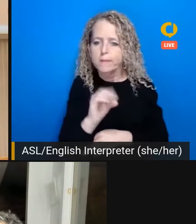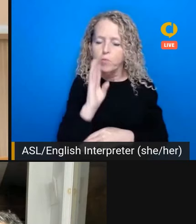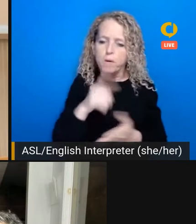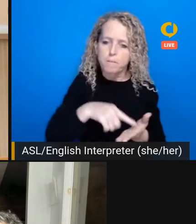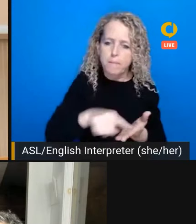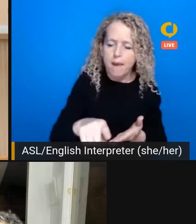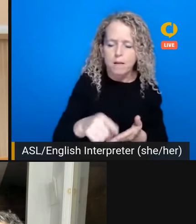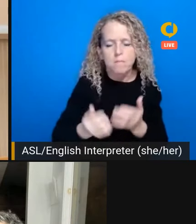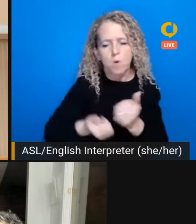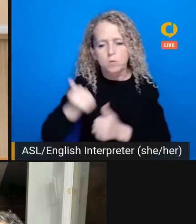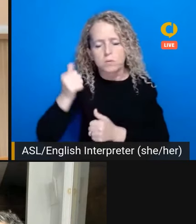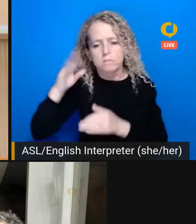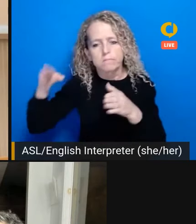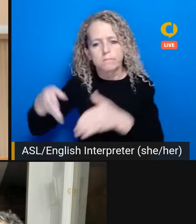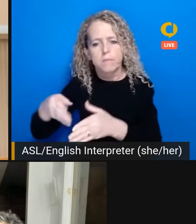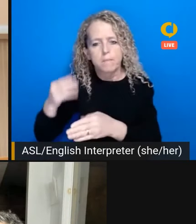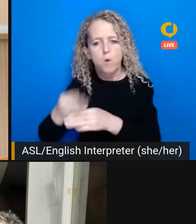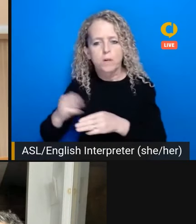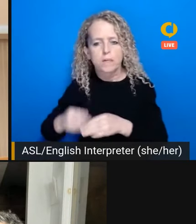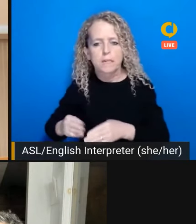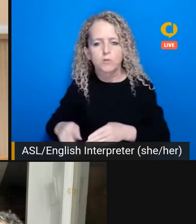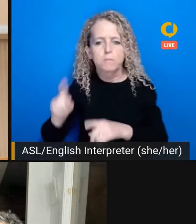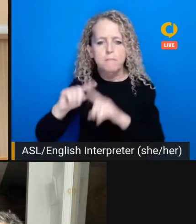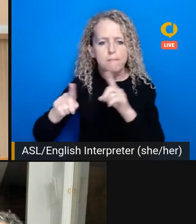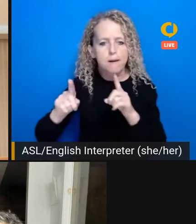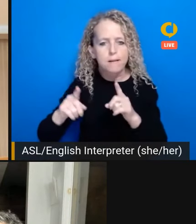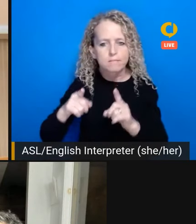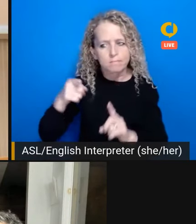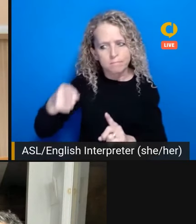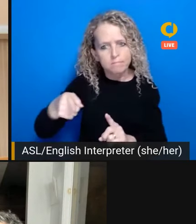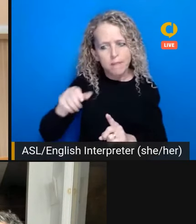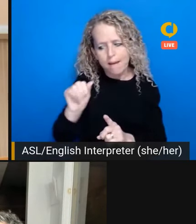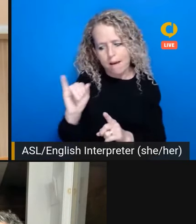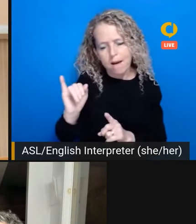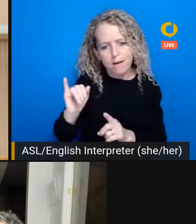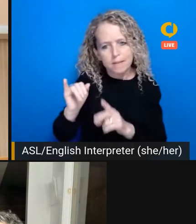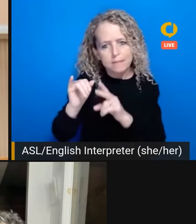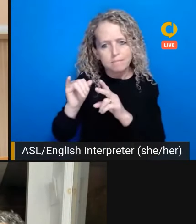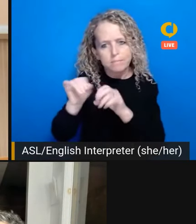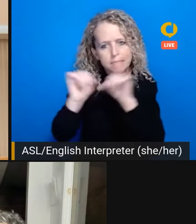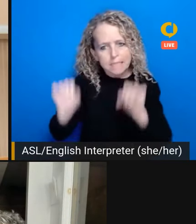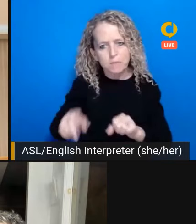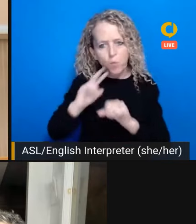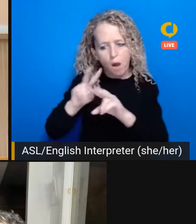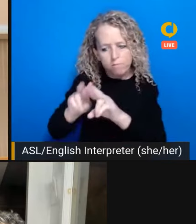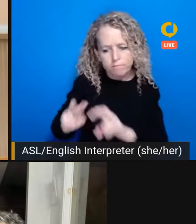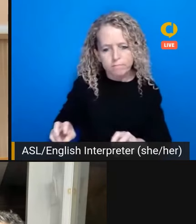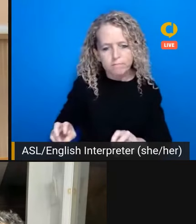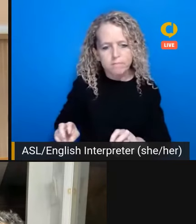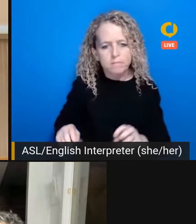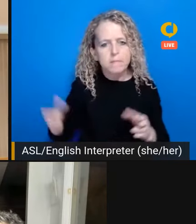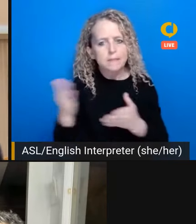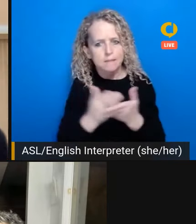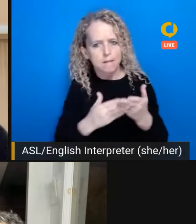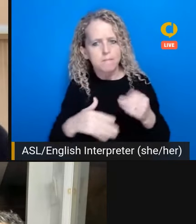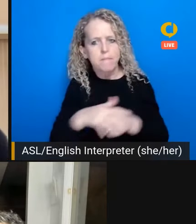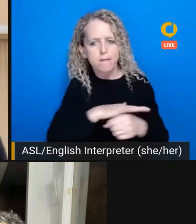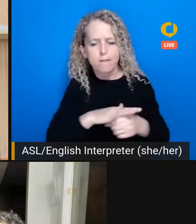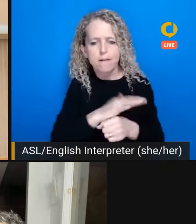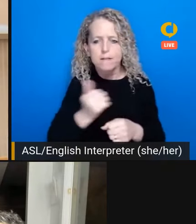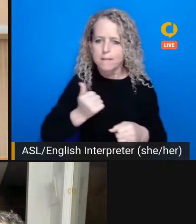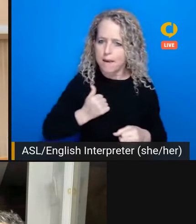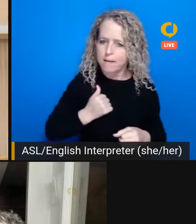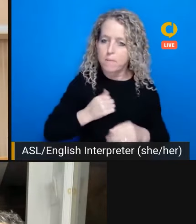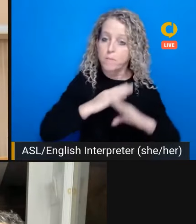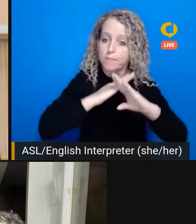imagine that so some of these systems have been found to be discriminatory on various protected grounds in Canada. I want you to imagine